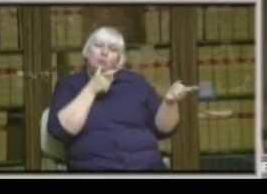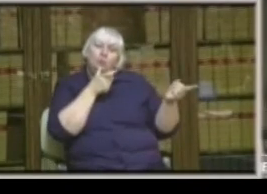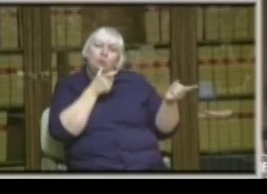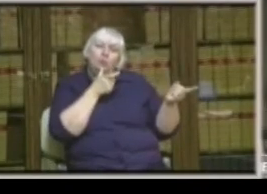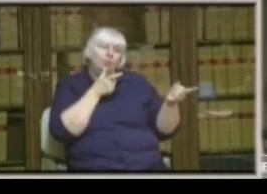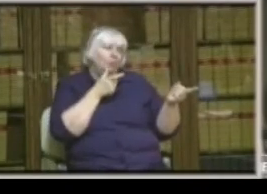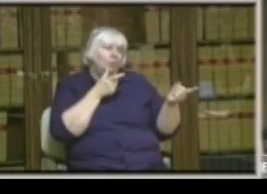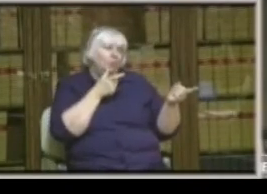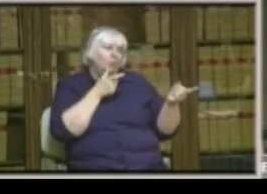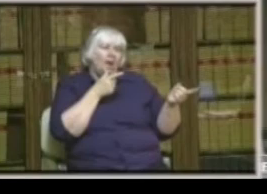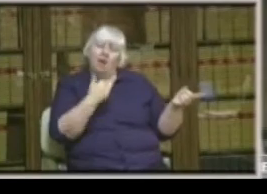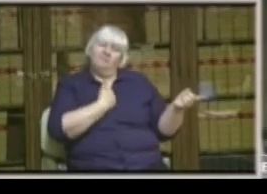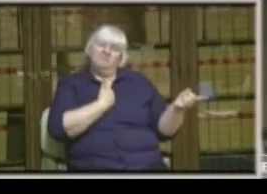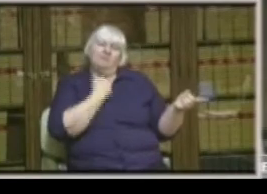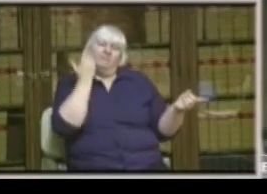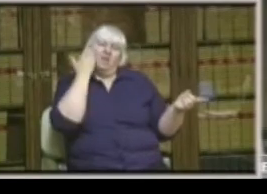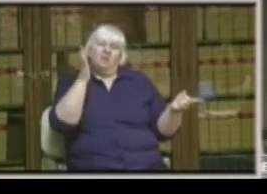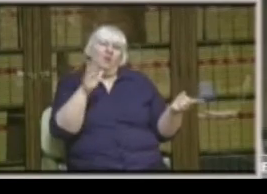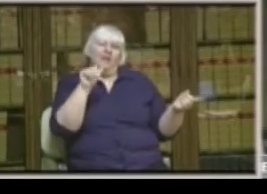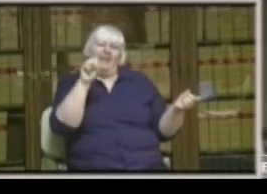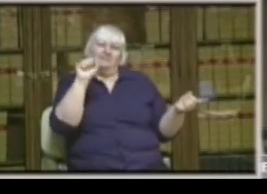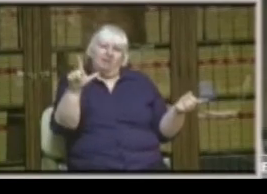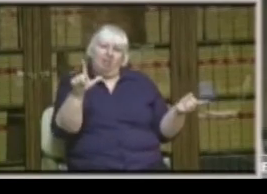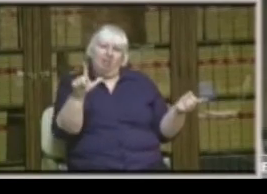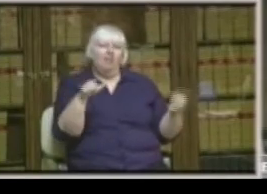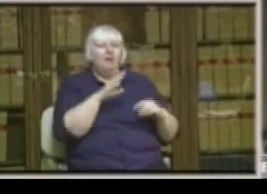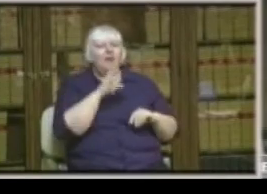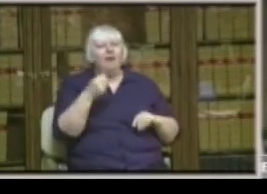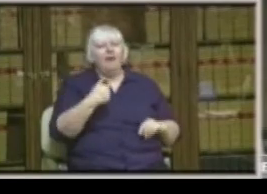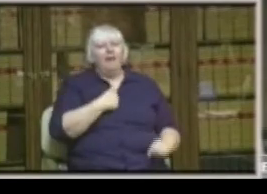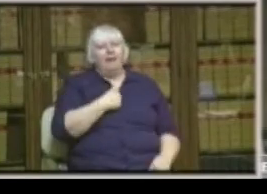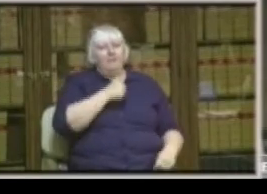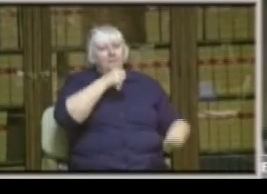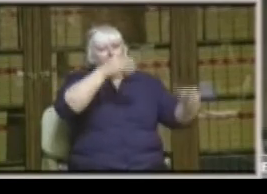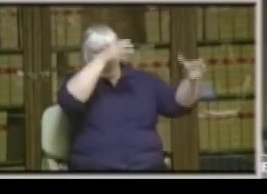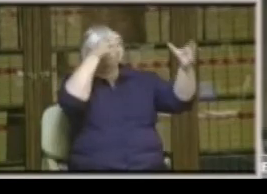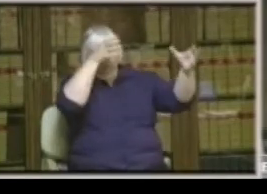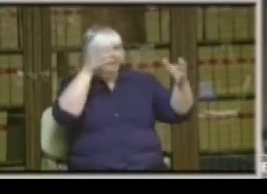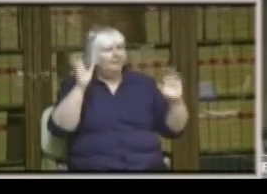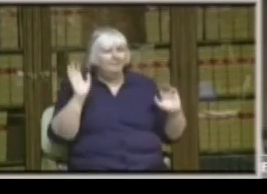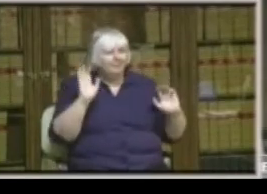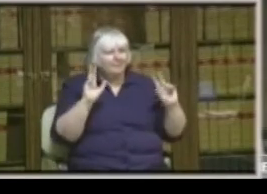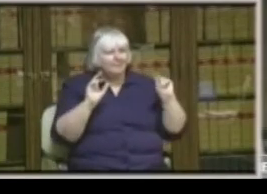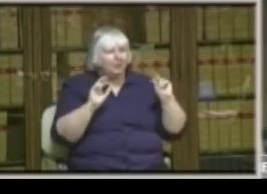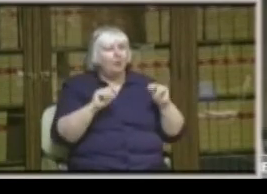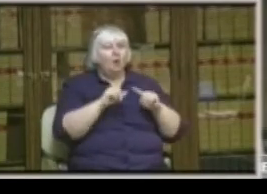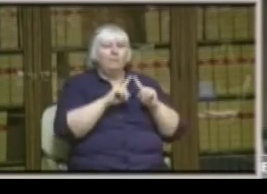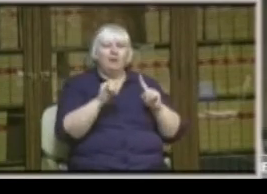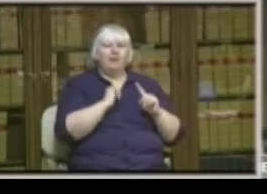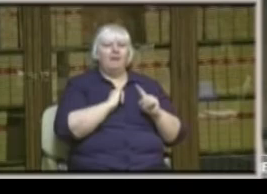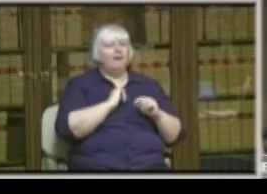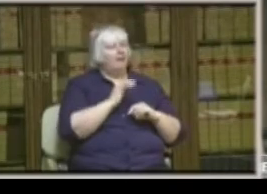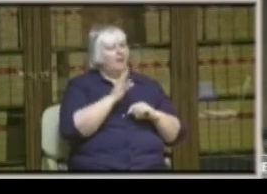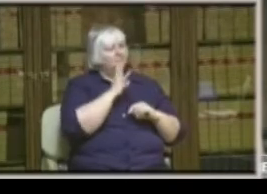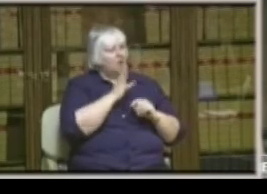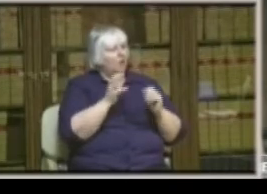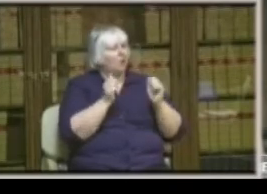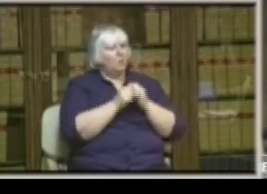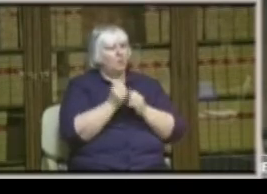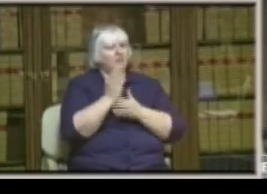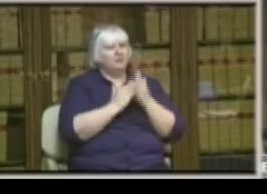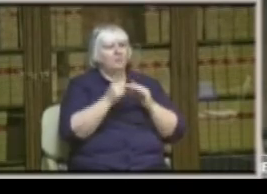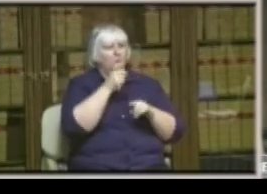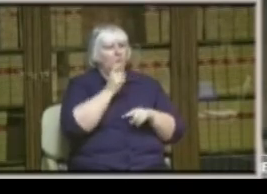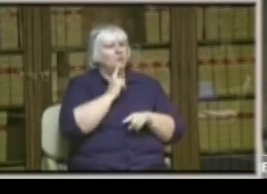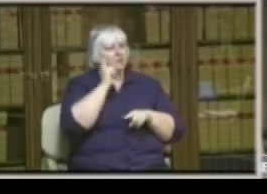and I don't know American Sign Language, and I'm not deaf, but having had the opportunity to speak with those